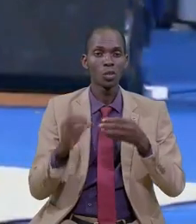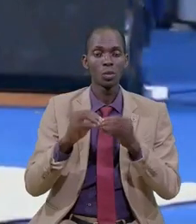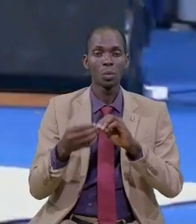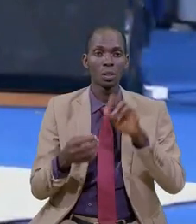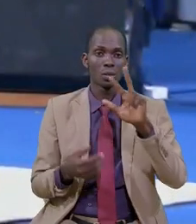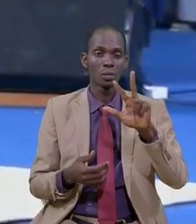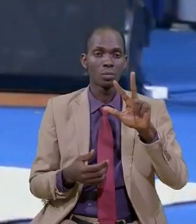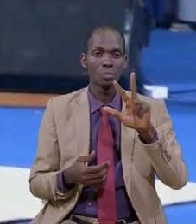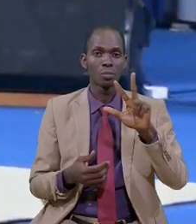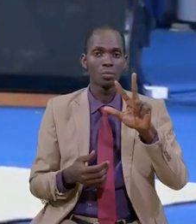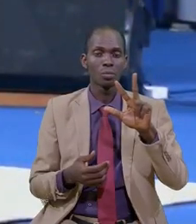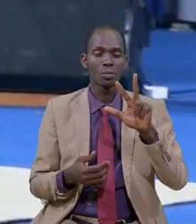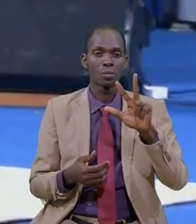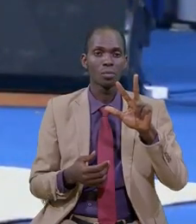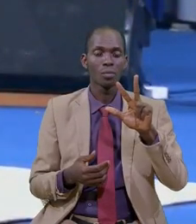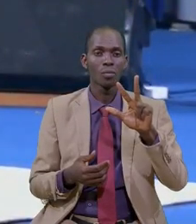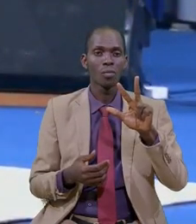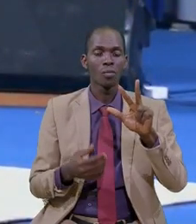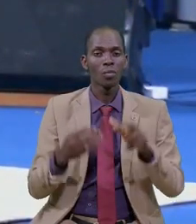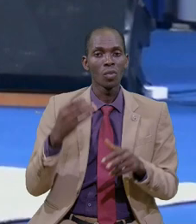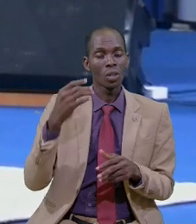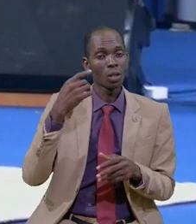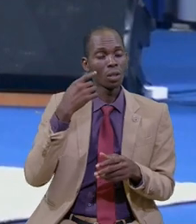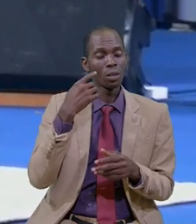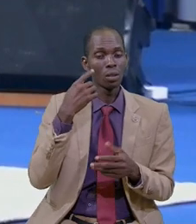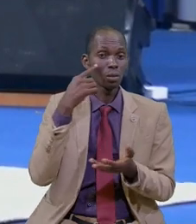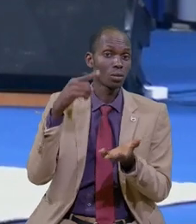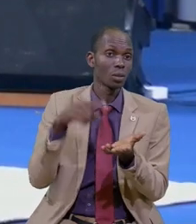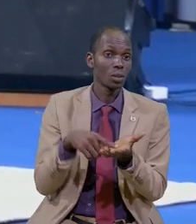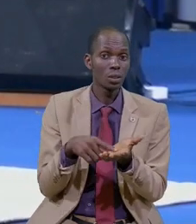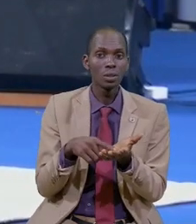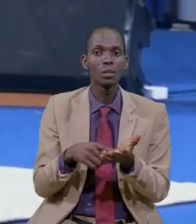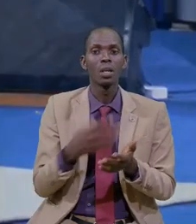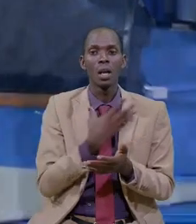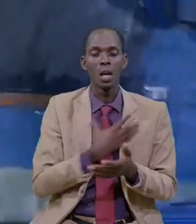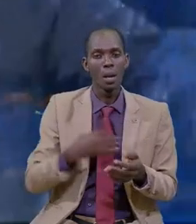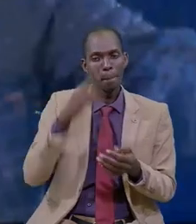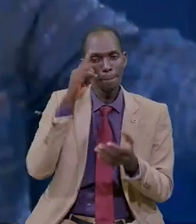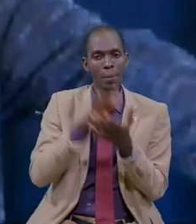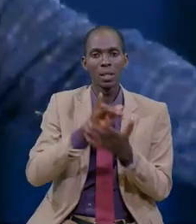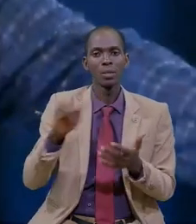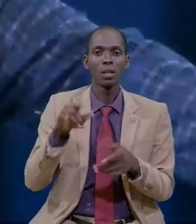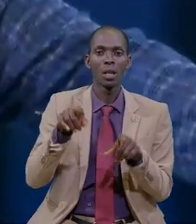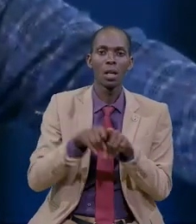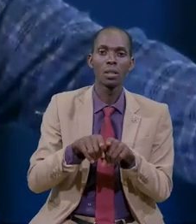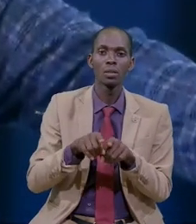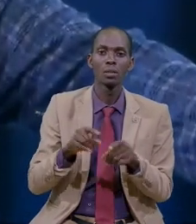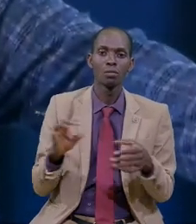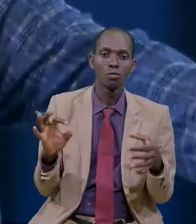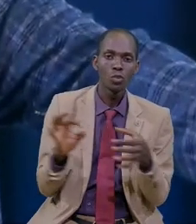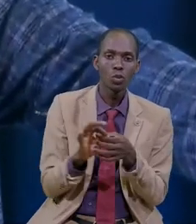we're looking at acknowledging and believing as joined together